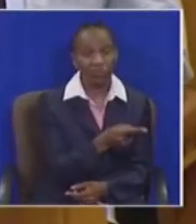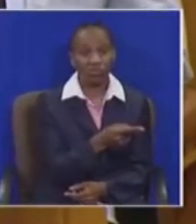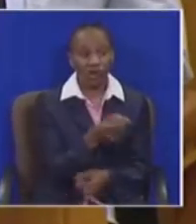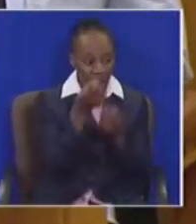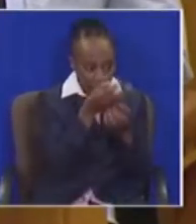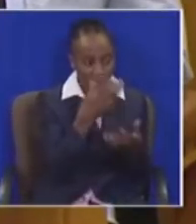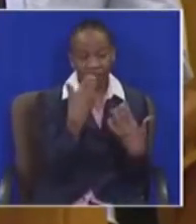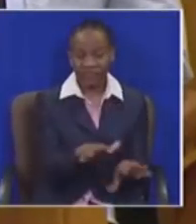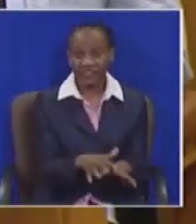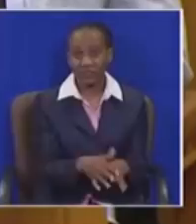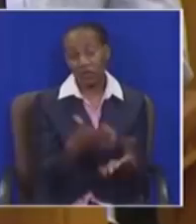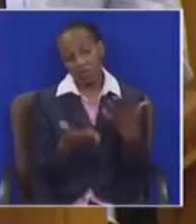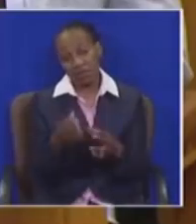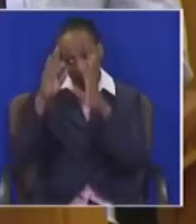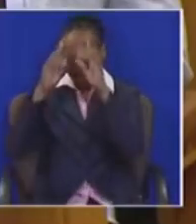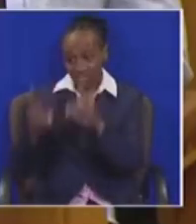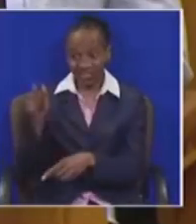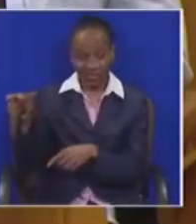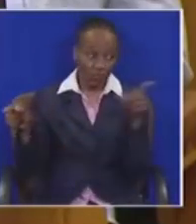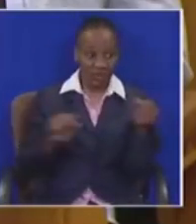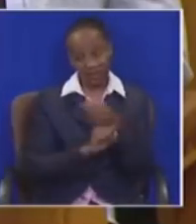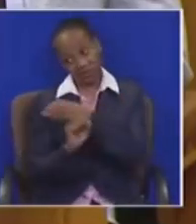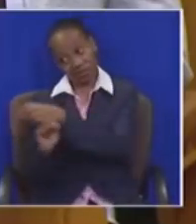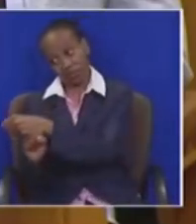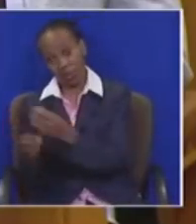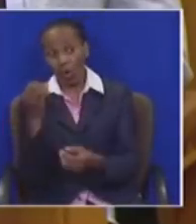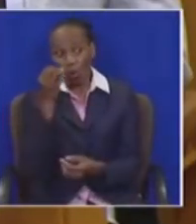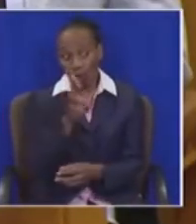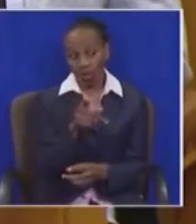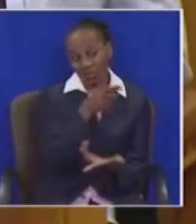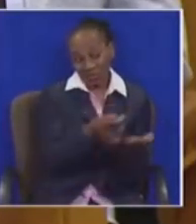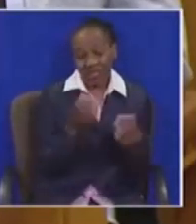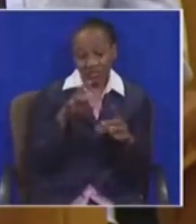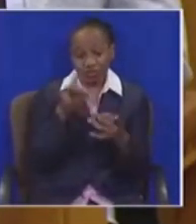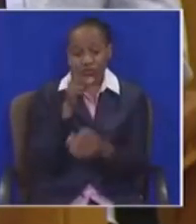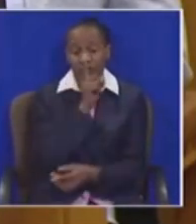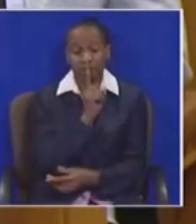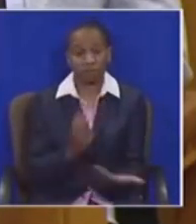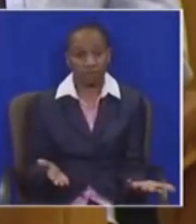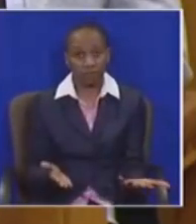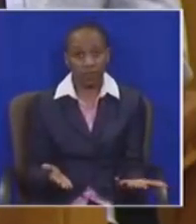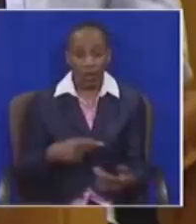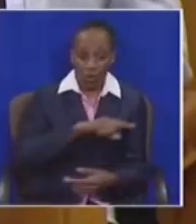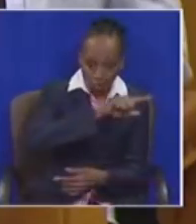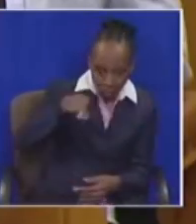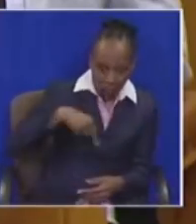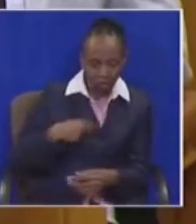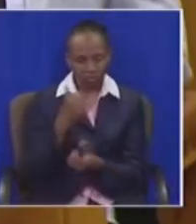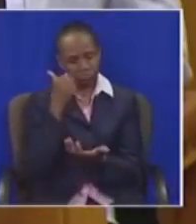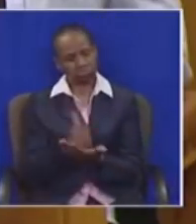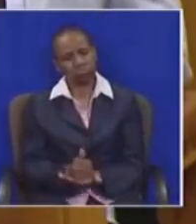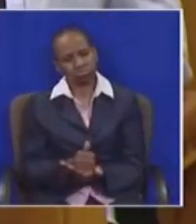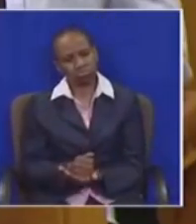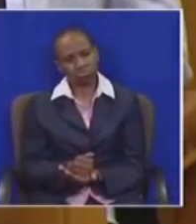either you agree with the decision or in fact you are complicit with it. Now, all of us sitting in this house, when confronted